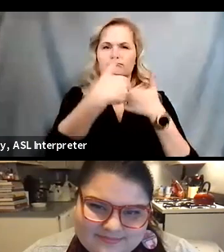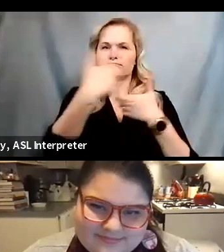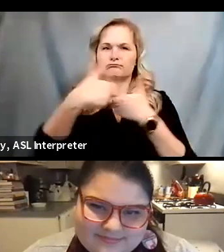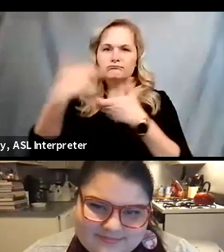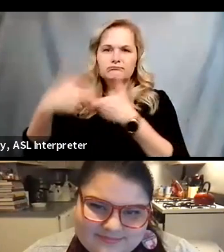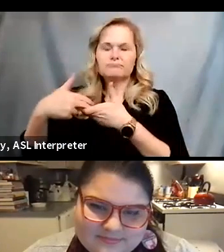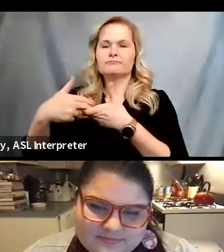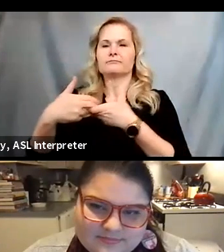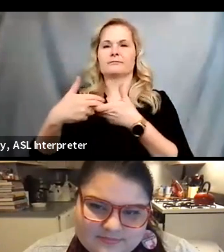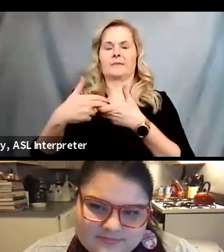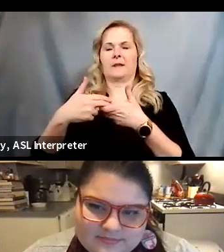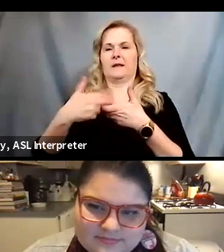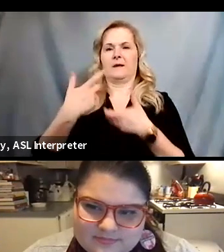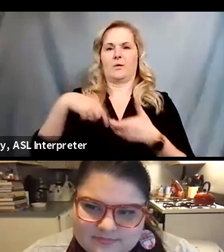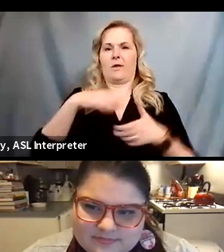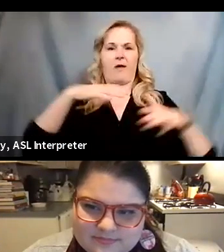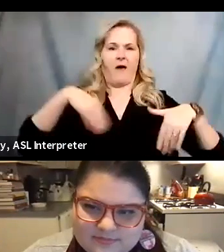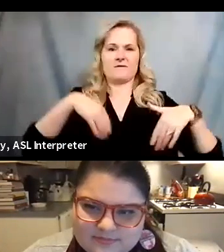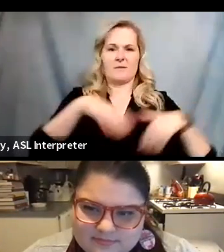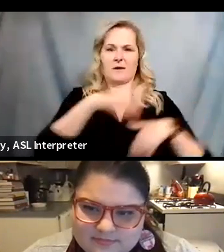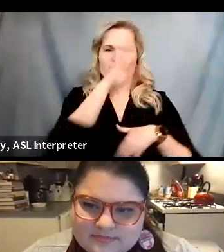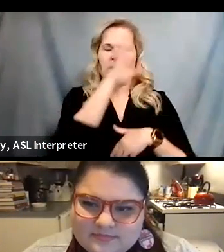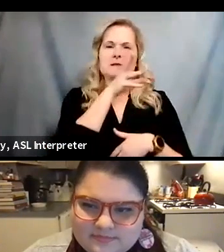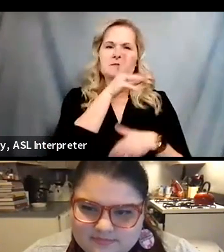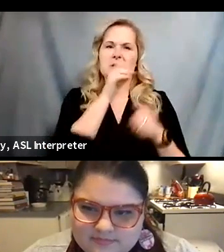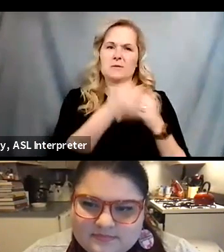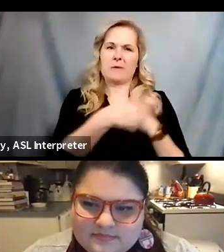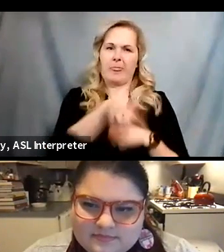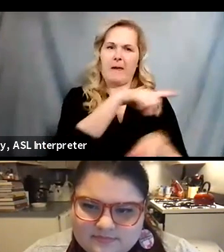who we haven't been directly speaking with and seeing